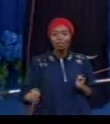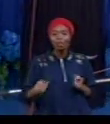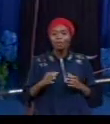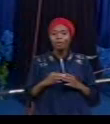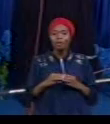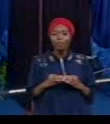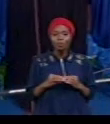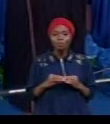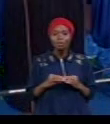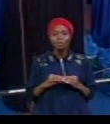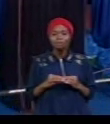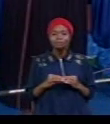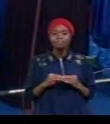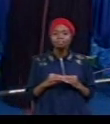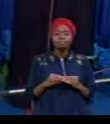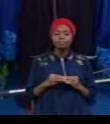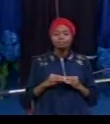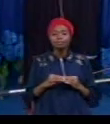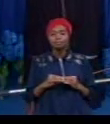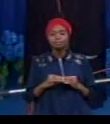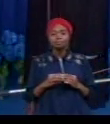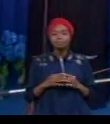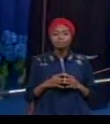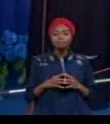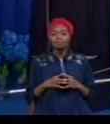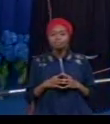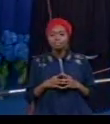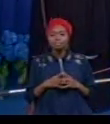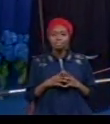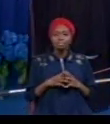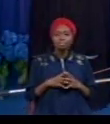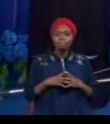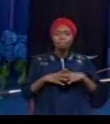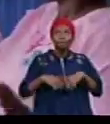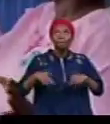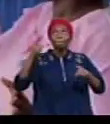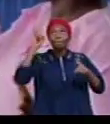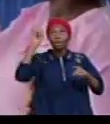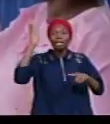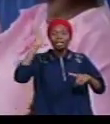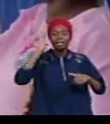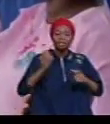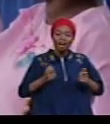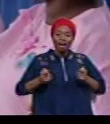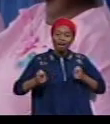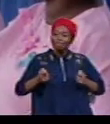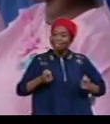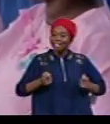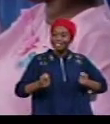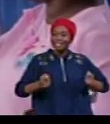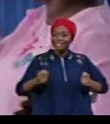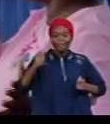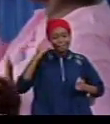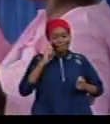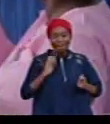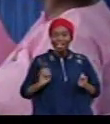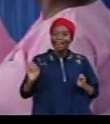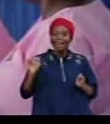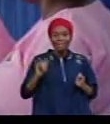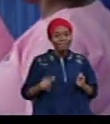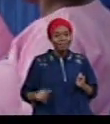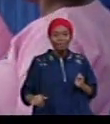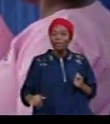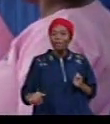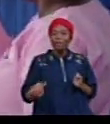forevermore. My Jesus shall reign forevermore. Hallelujah. He shall reign